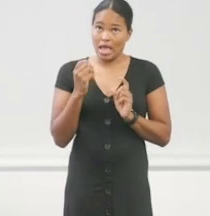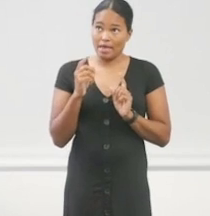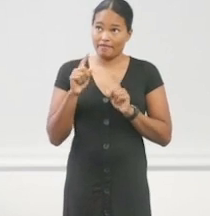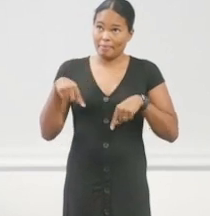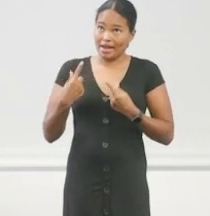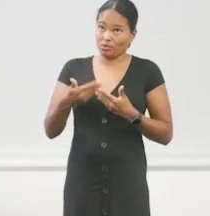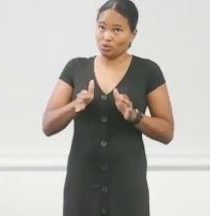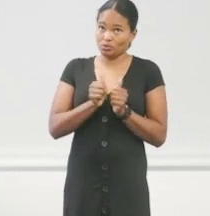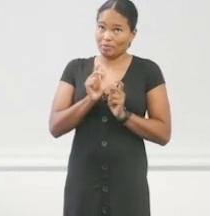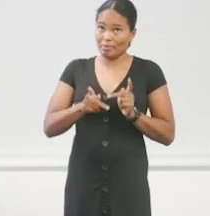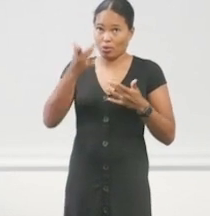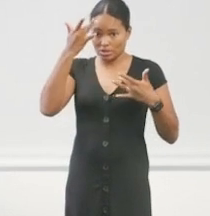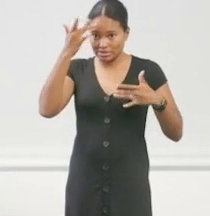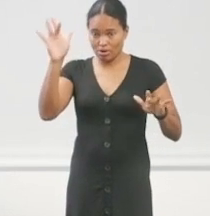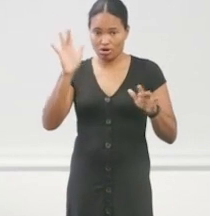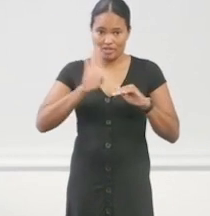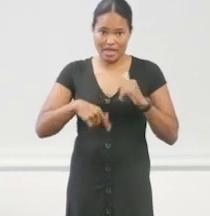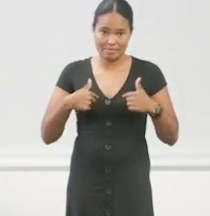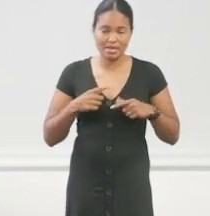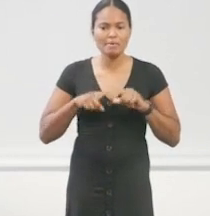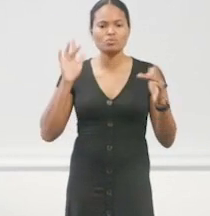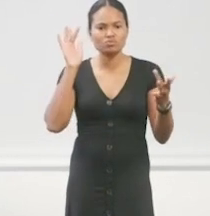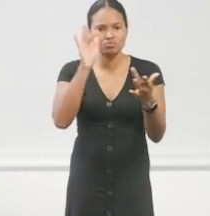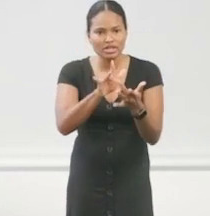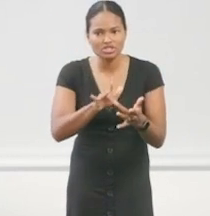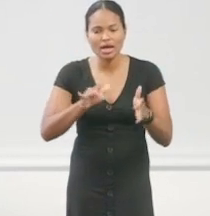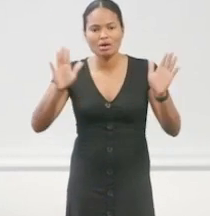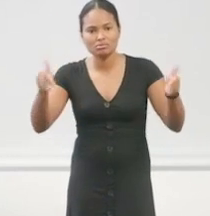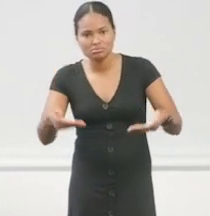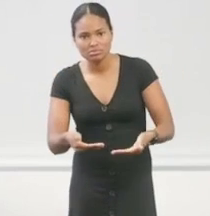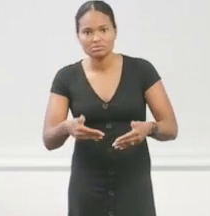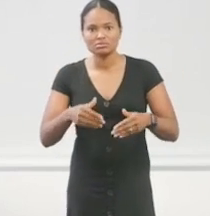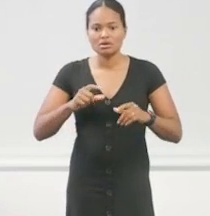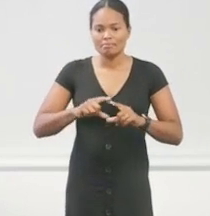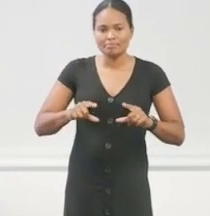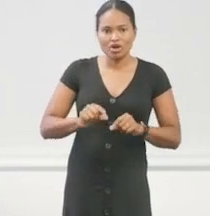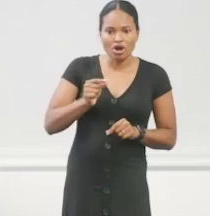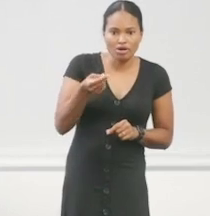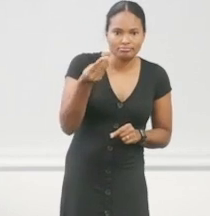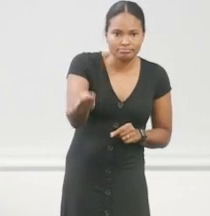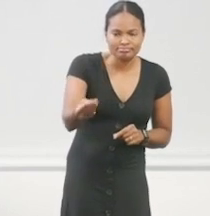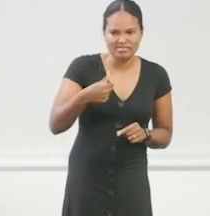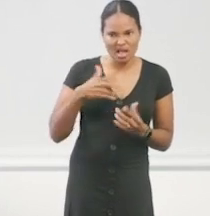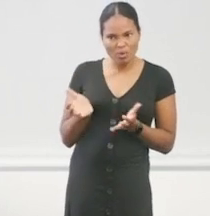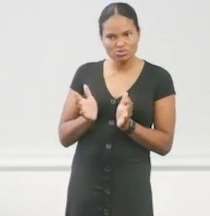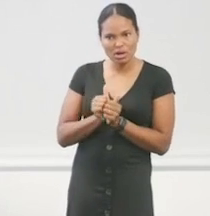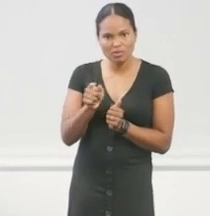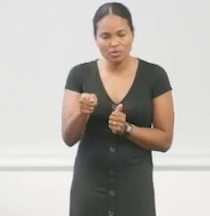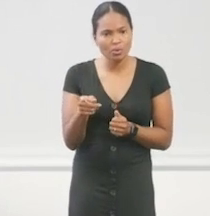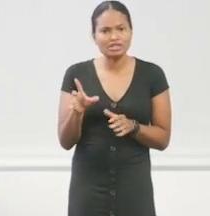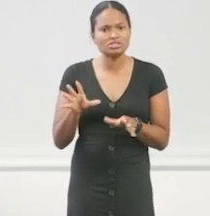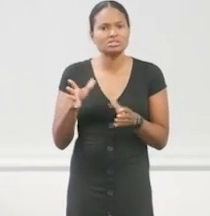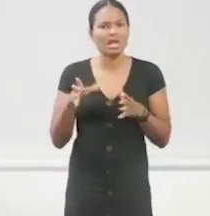but reach out to them, walk up to them, introduce yourself, give them a card, say, I want to talk to you. Take the advice of the first panel that was up